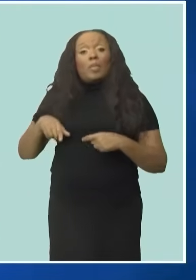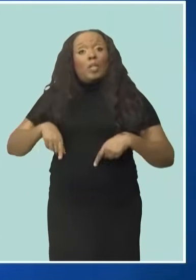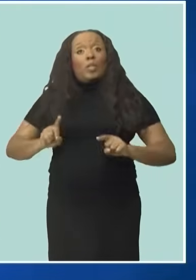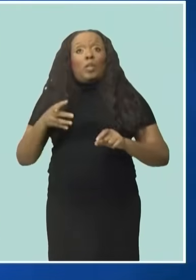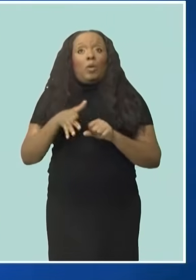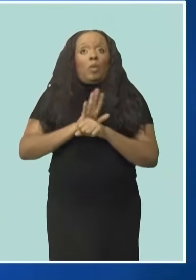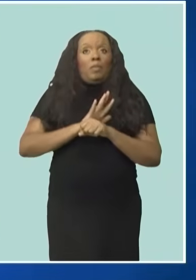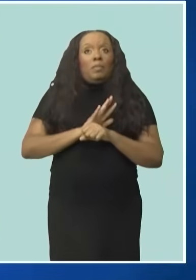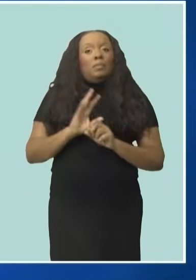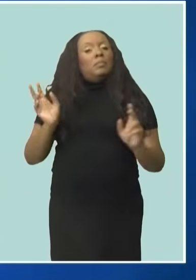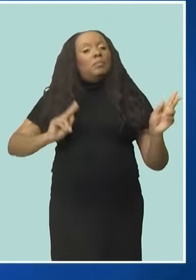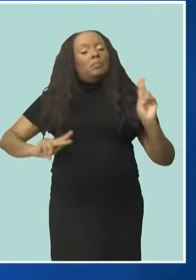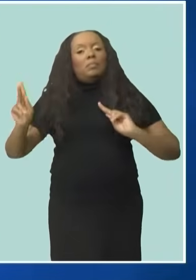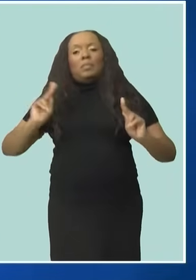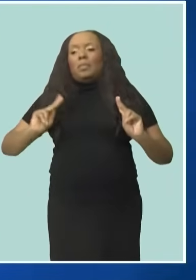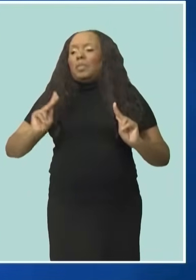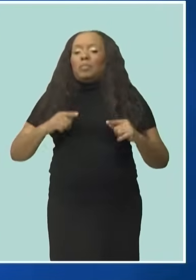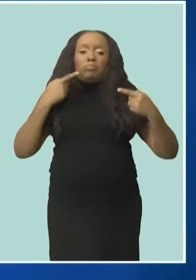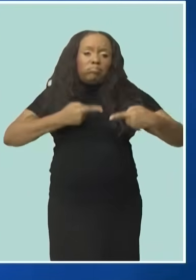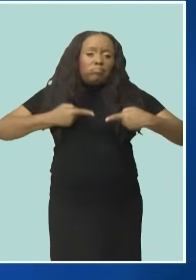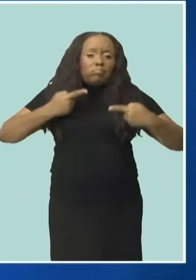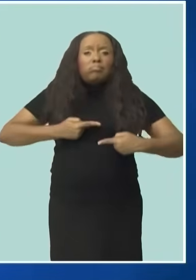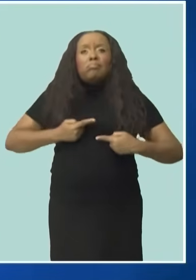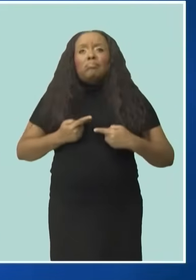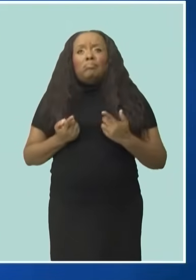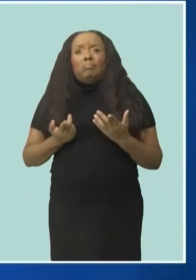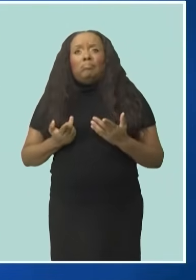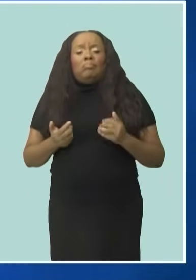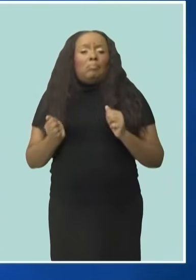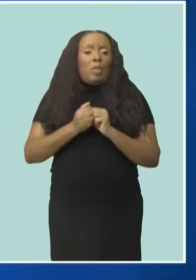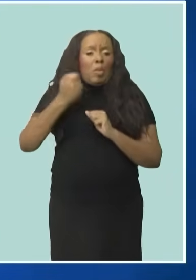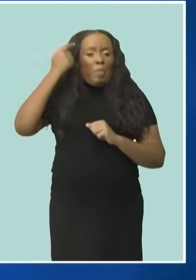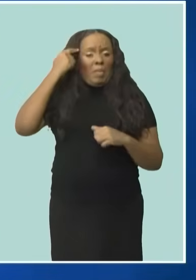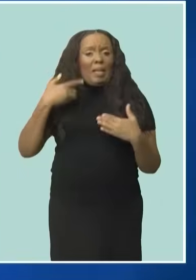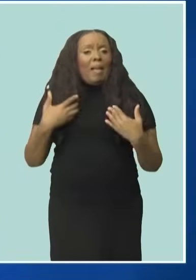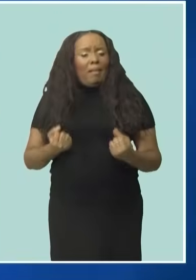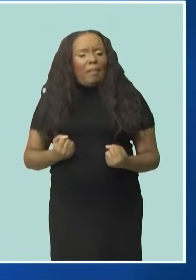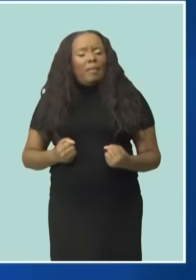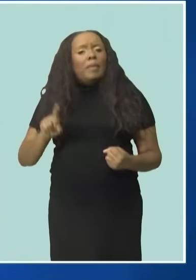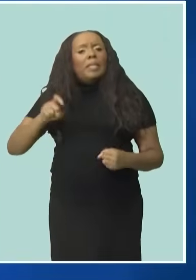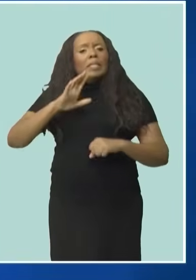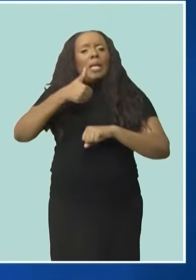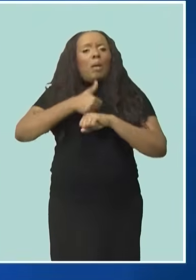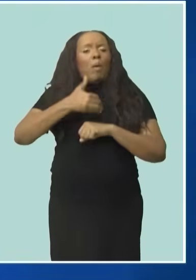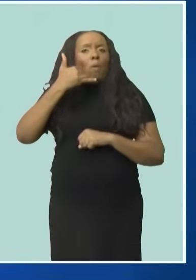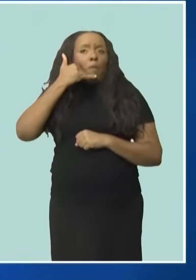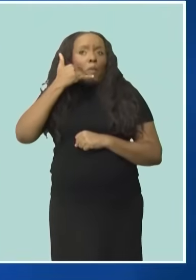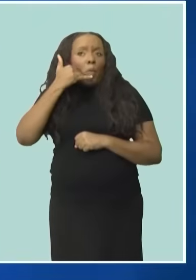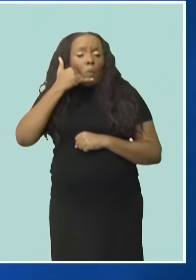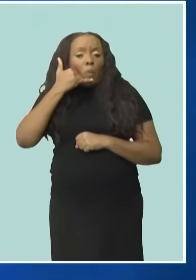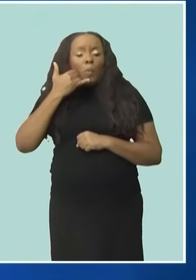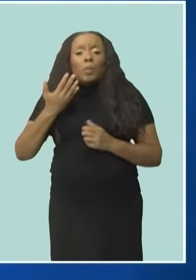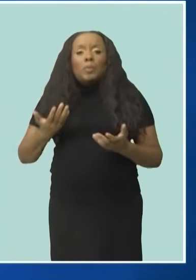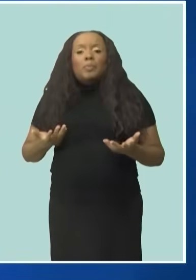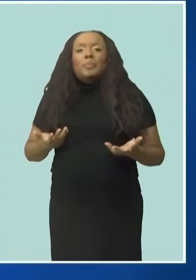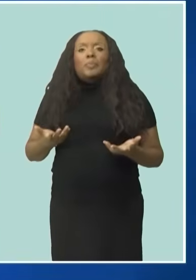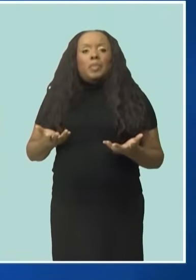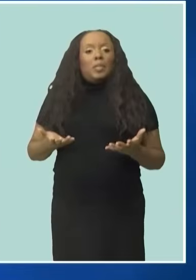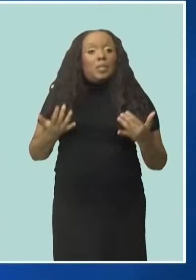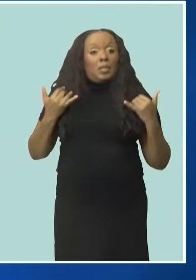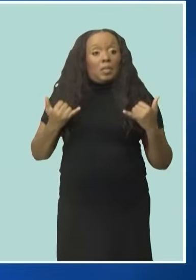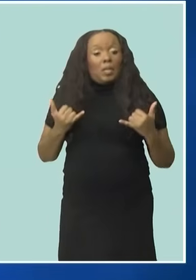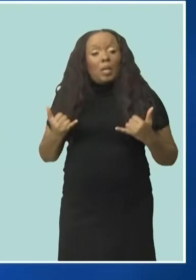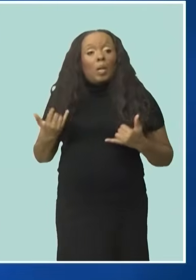became very clear to all of us, that there's a need for a hotline as well too. But with the directory, what we've done is